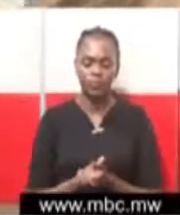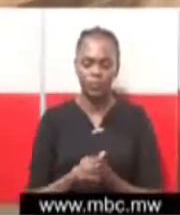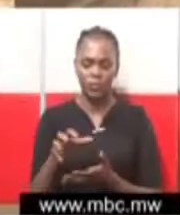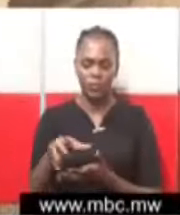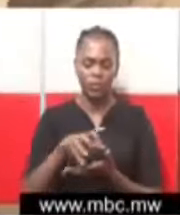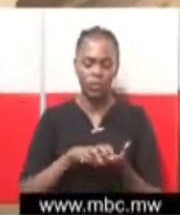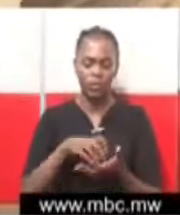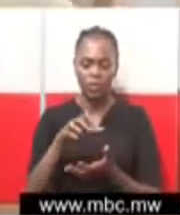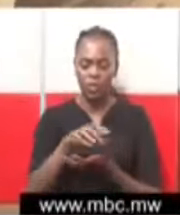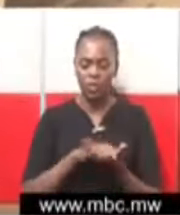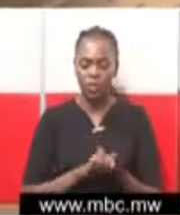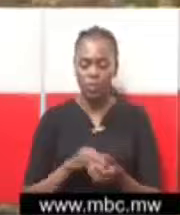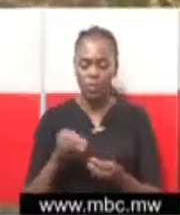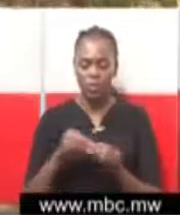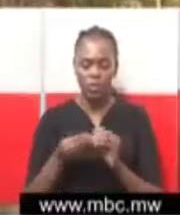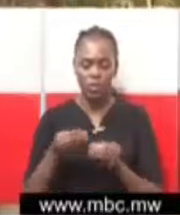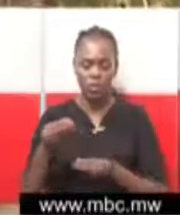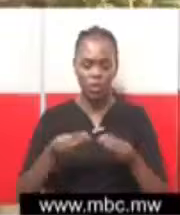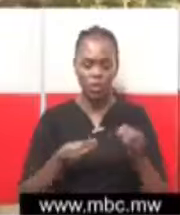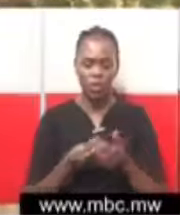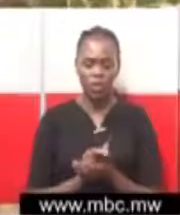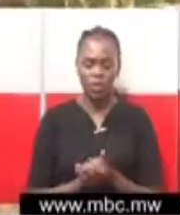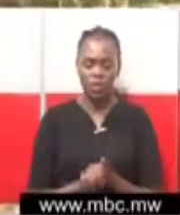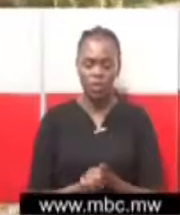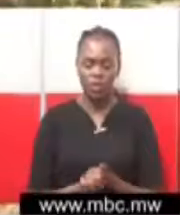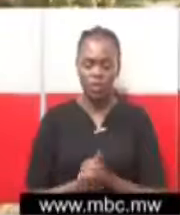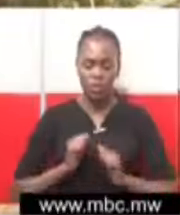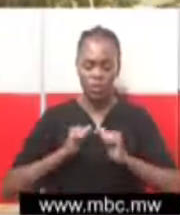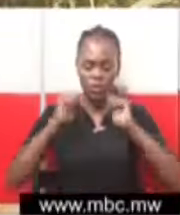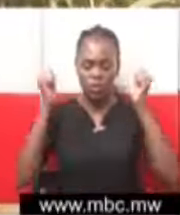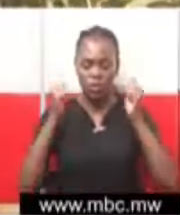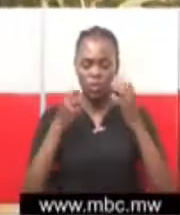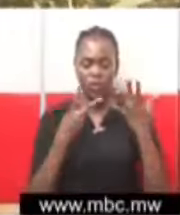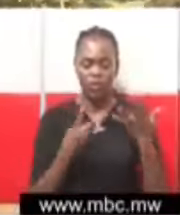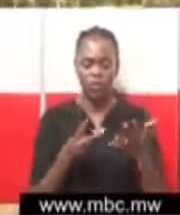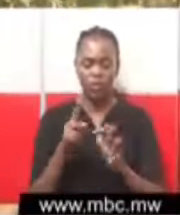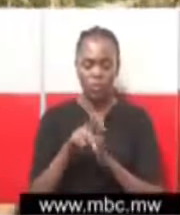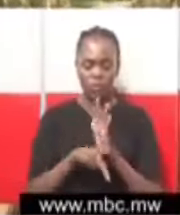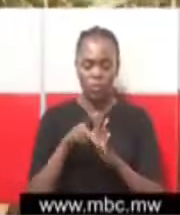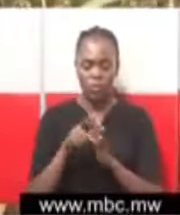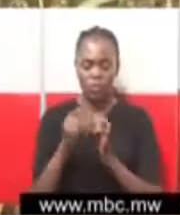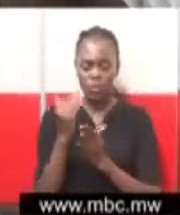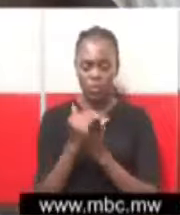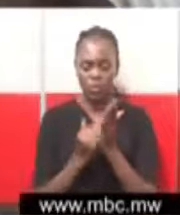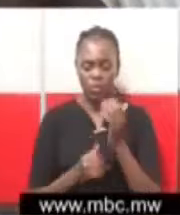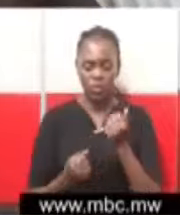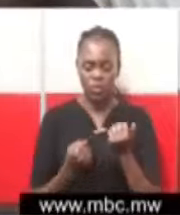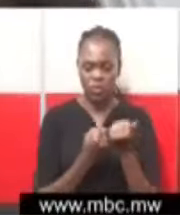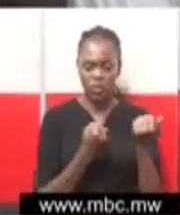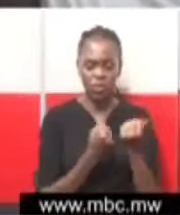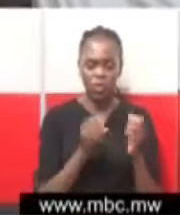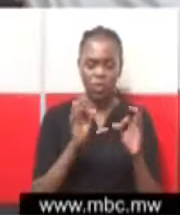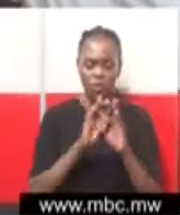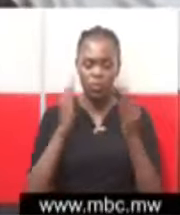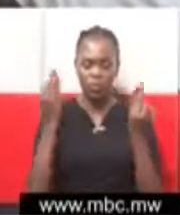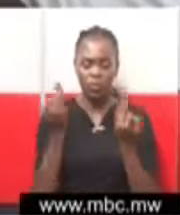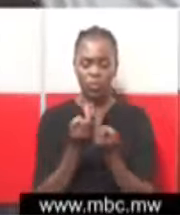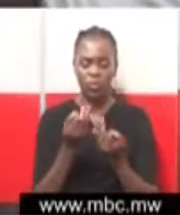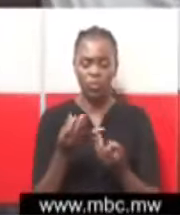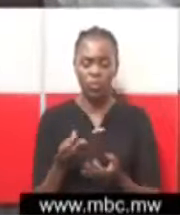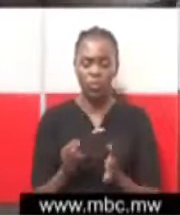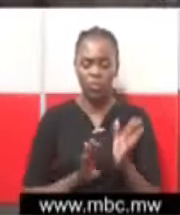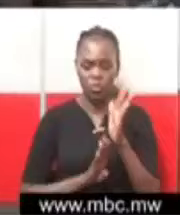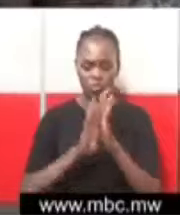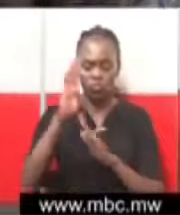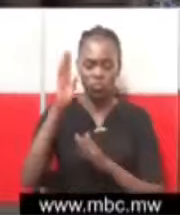smallholders and enterprises is a seven-year nationwide development program aimed at supporting household economic development